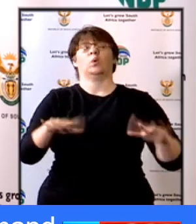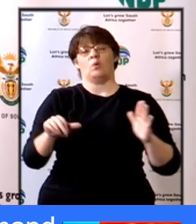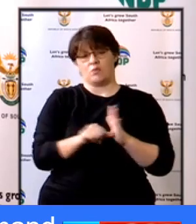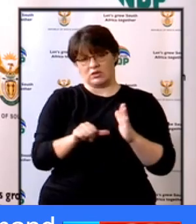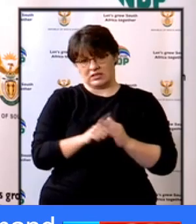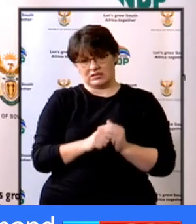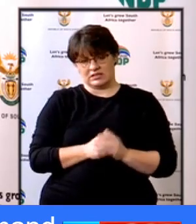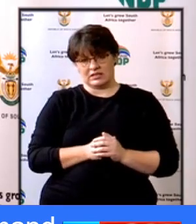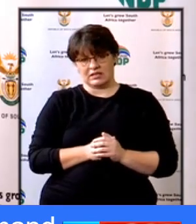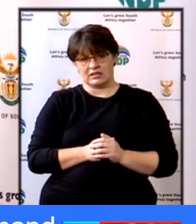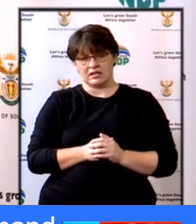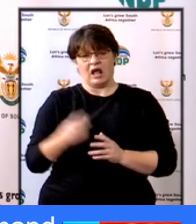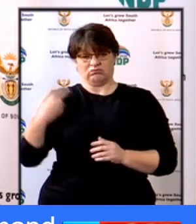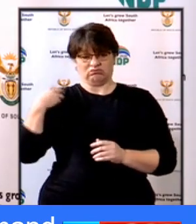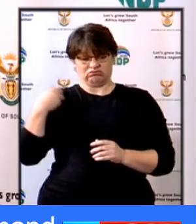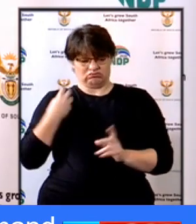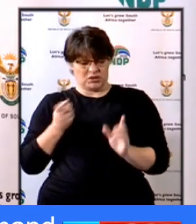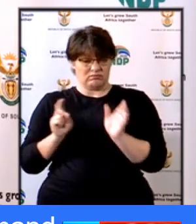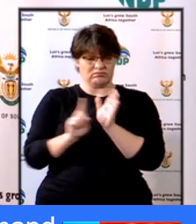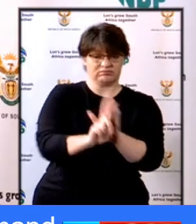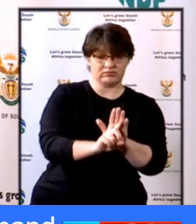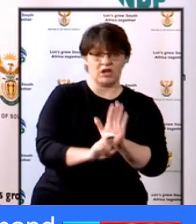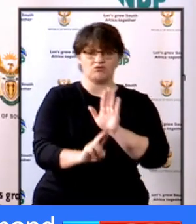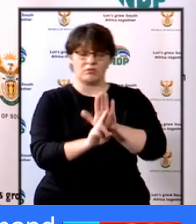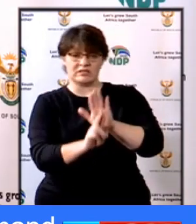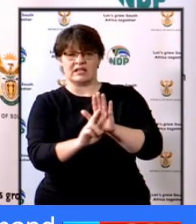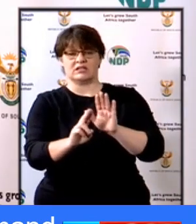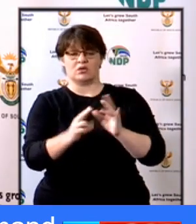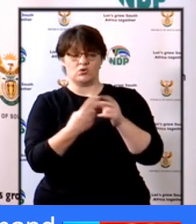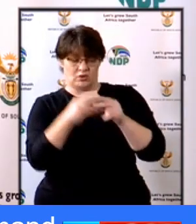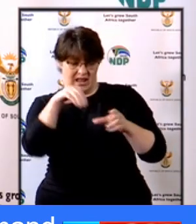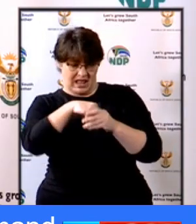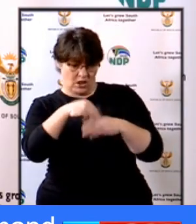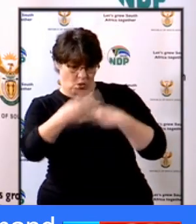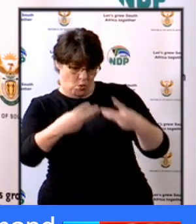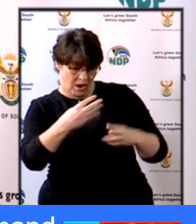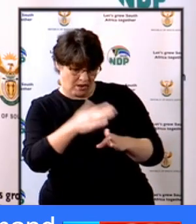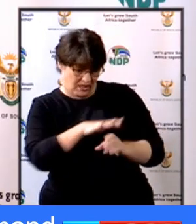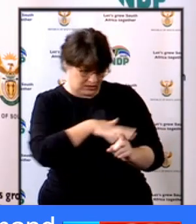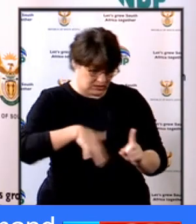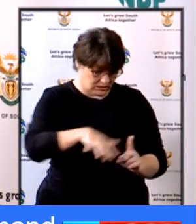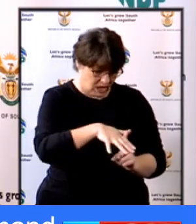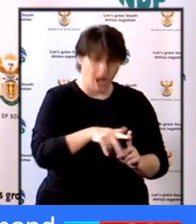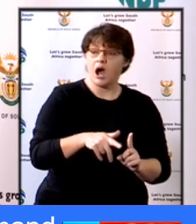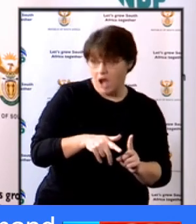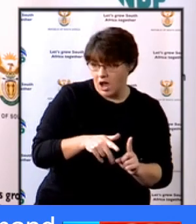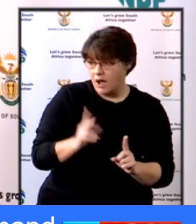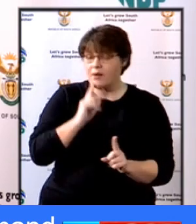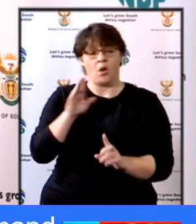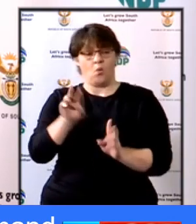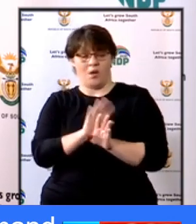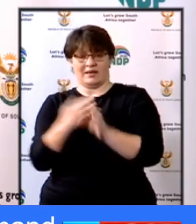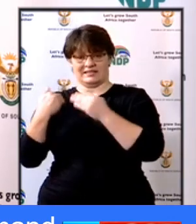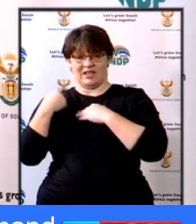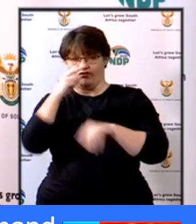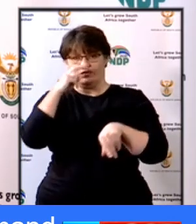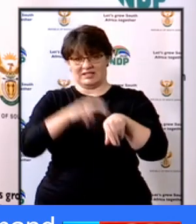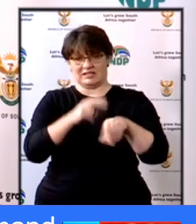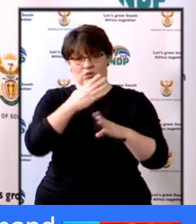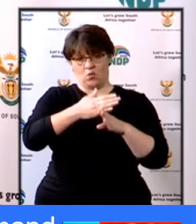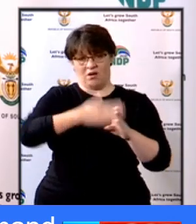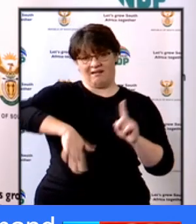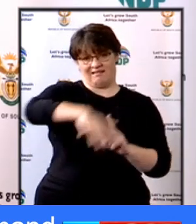shop stewards and workplace representatives, in making sure that the message of being safe in the workplace